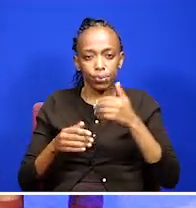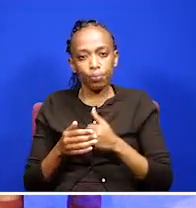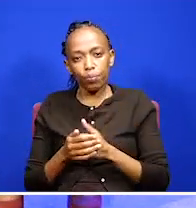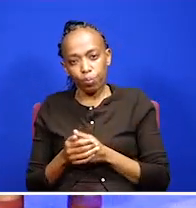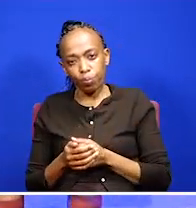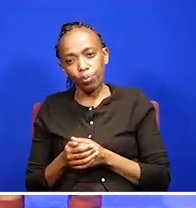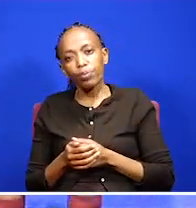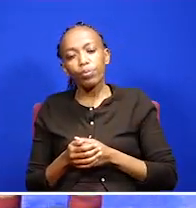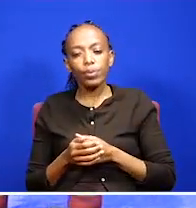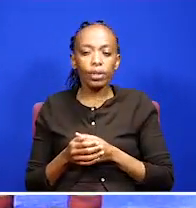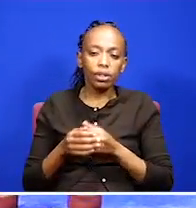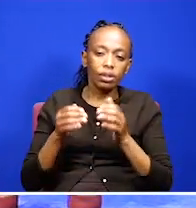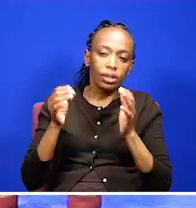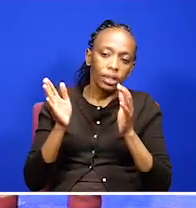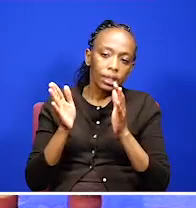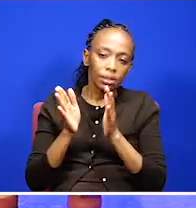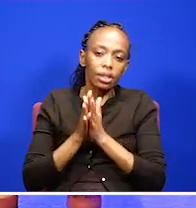My response is